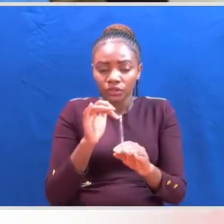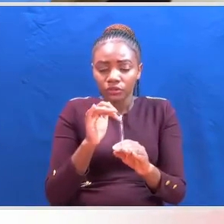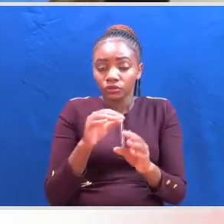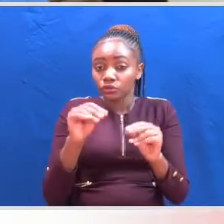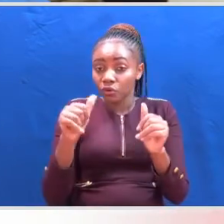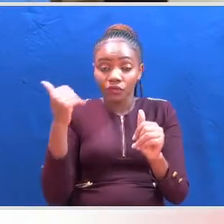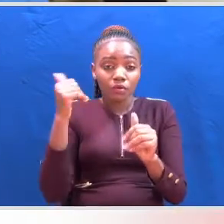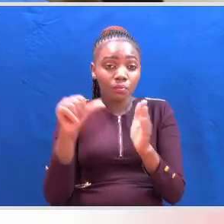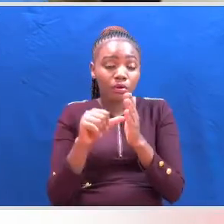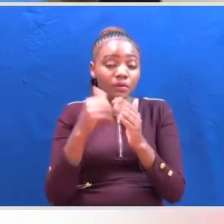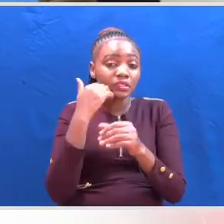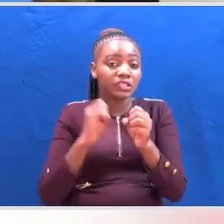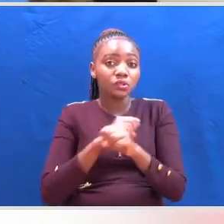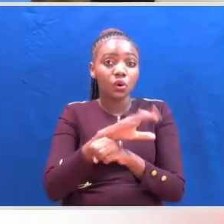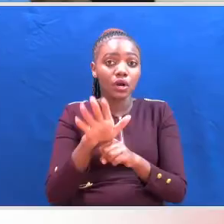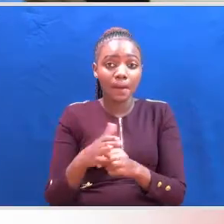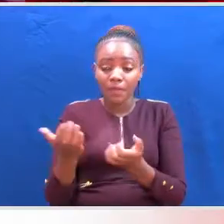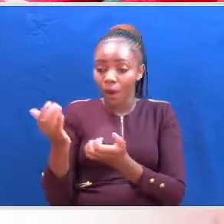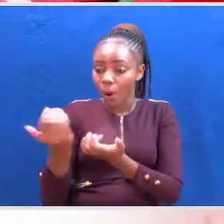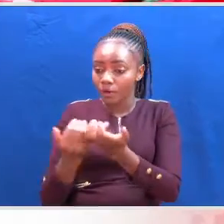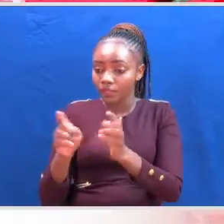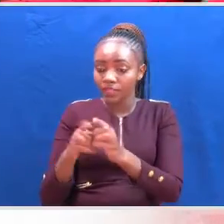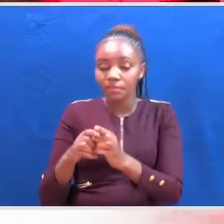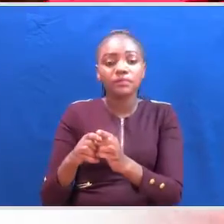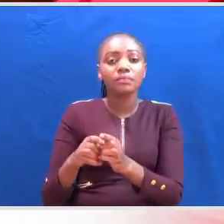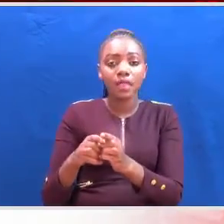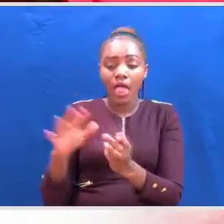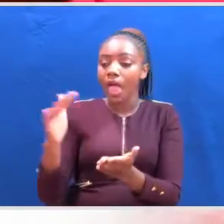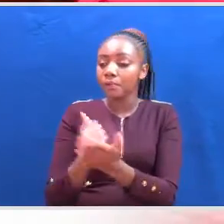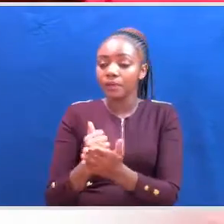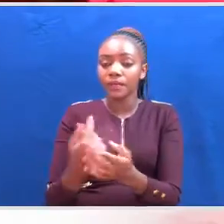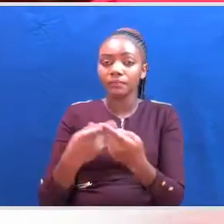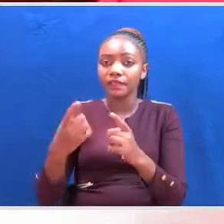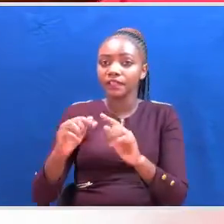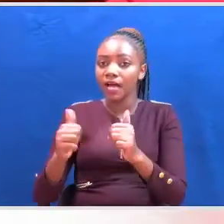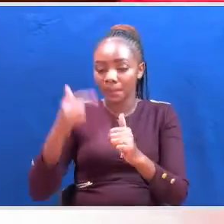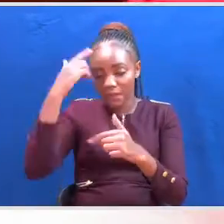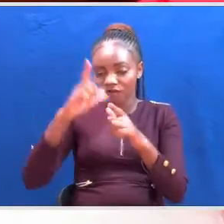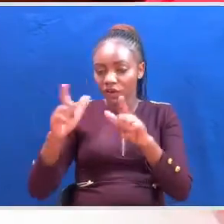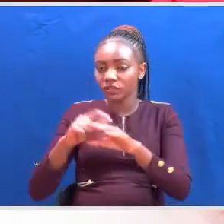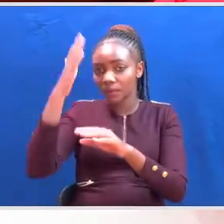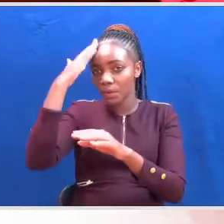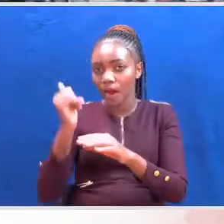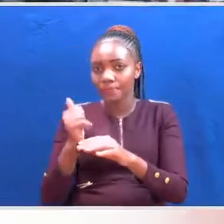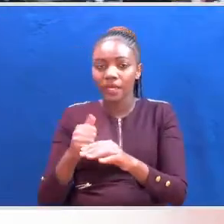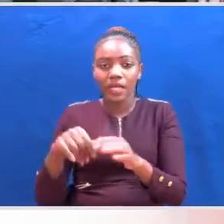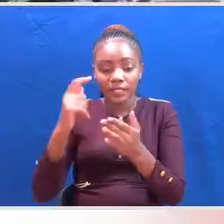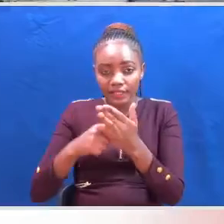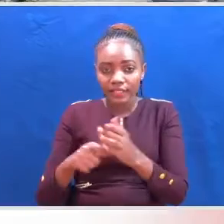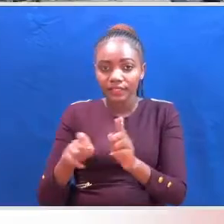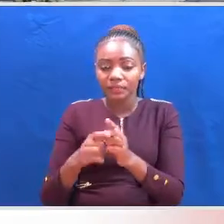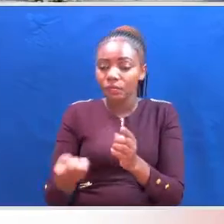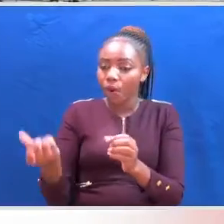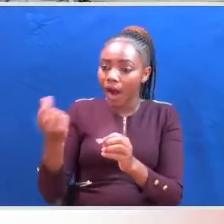on businesses and employment incomes. However, this did not last, as taxes were reintroduced at the beginning of this